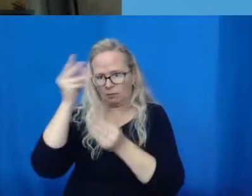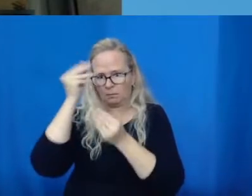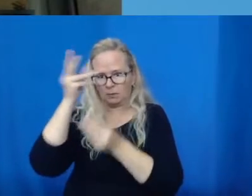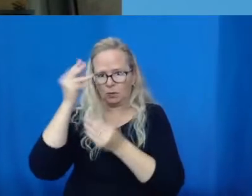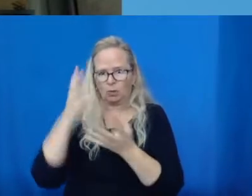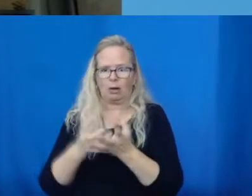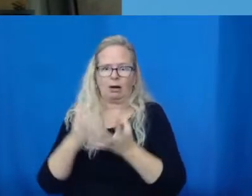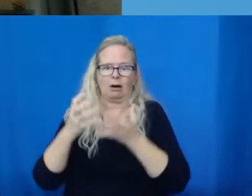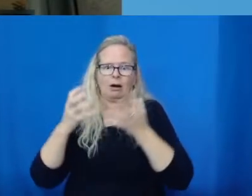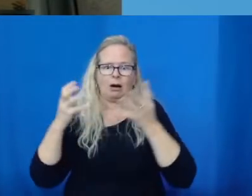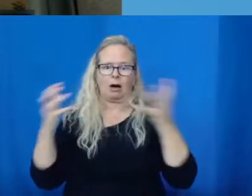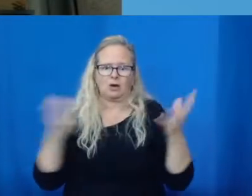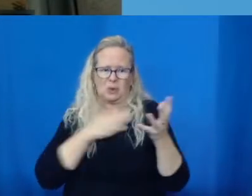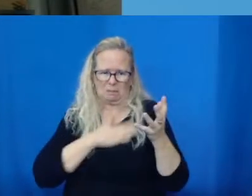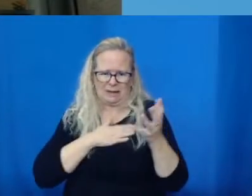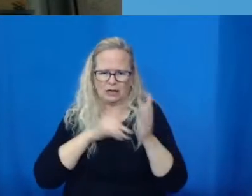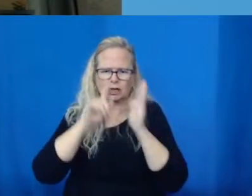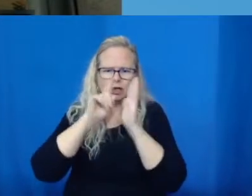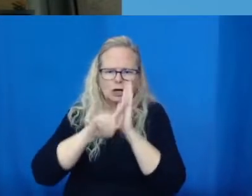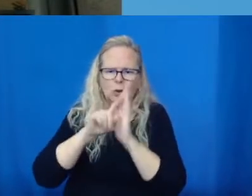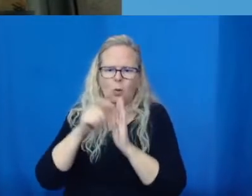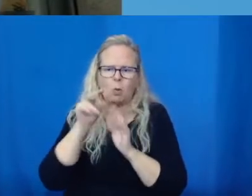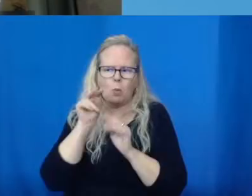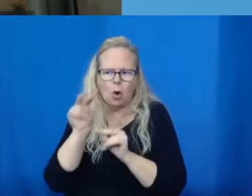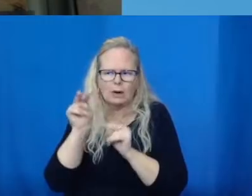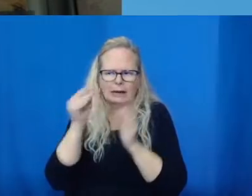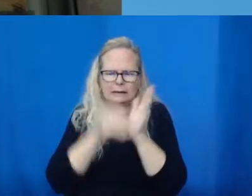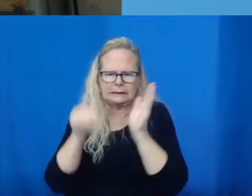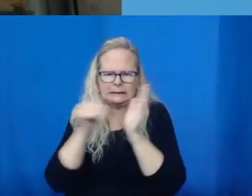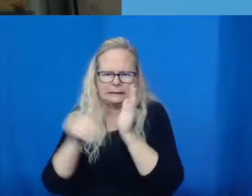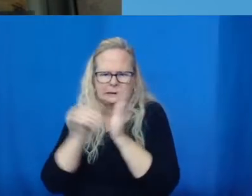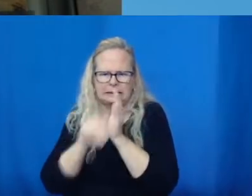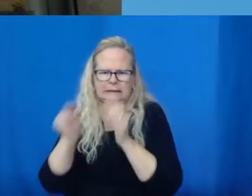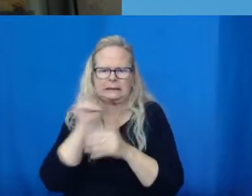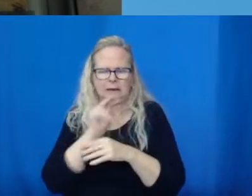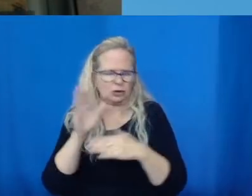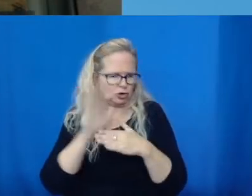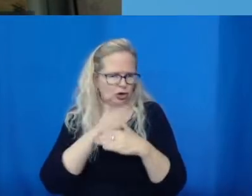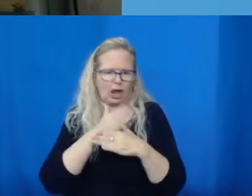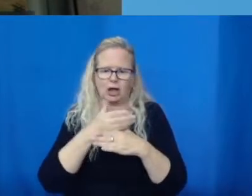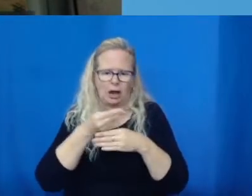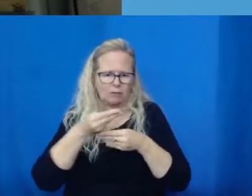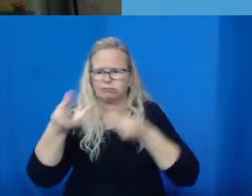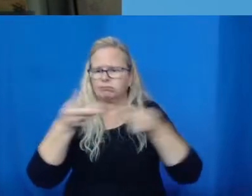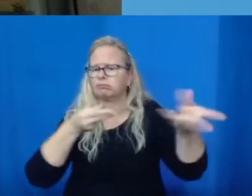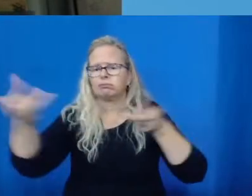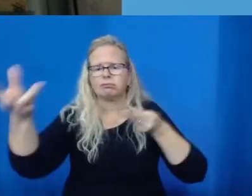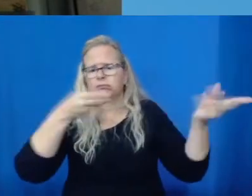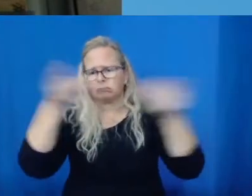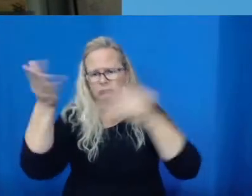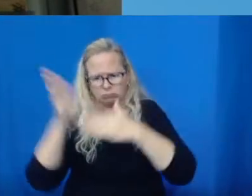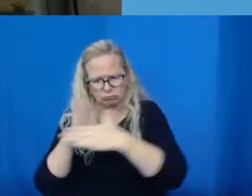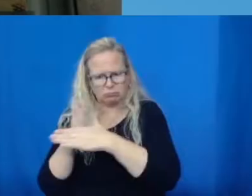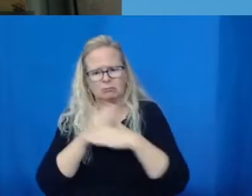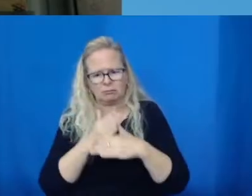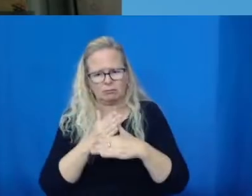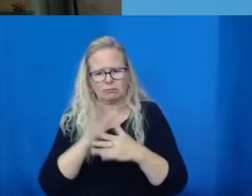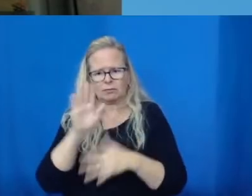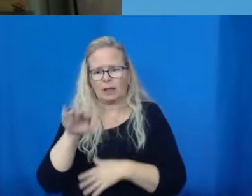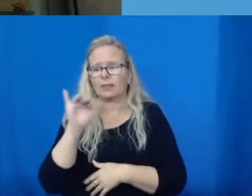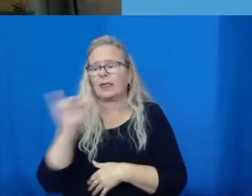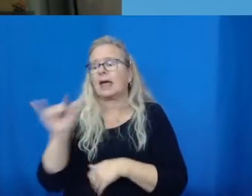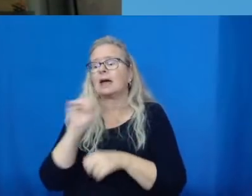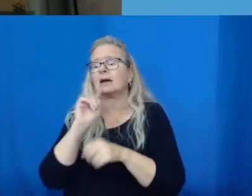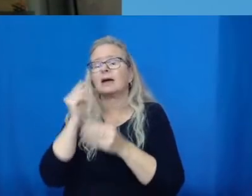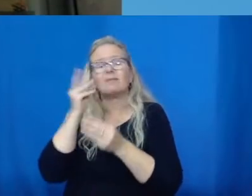pieces, because this information can literally save lives. I want to take this opportunity too, as we say goodbye